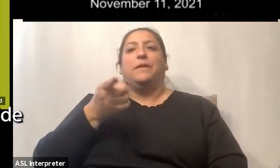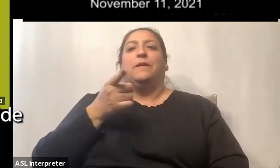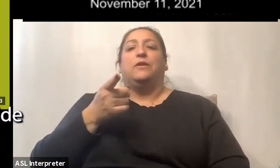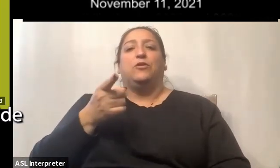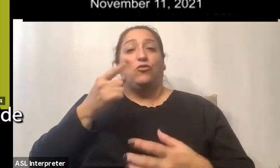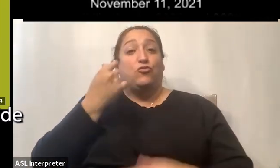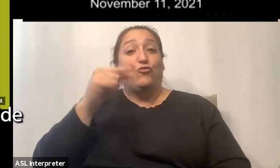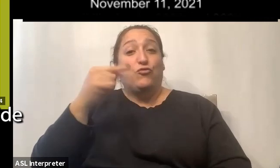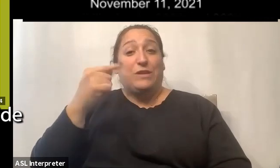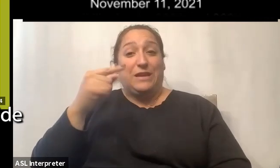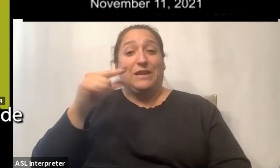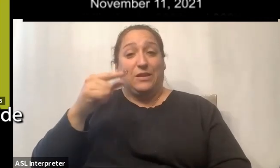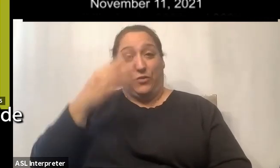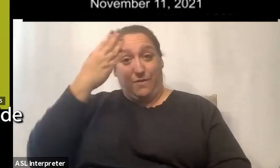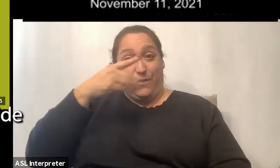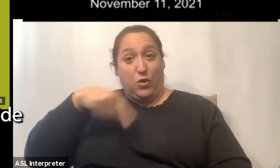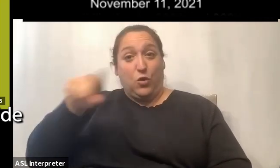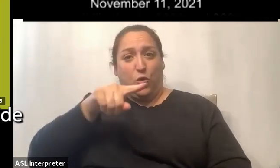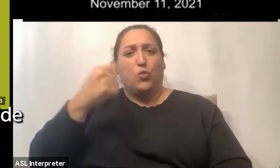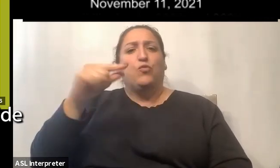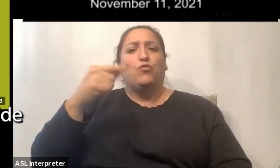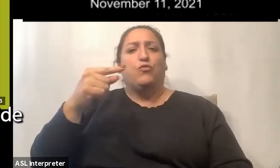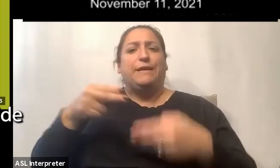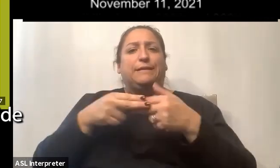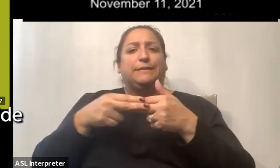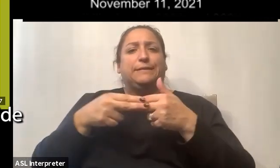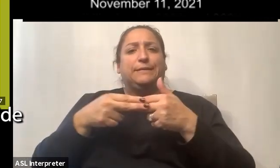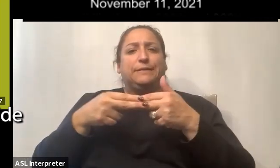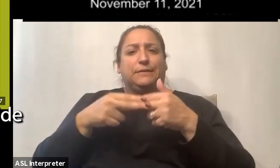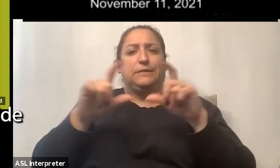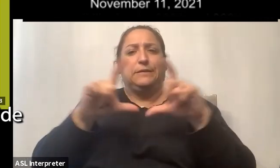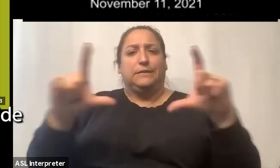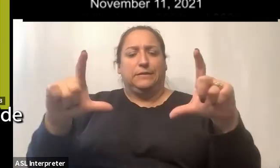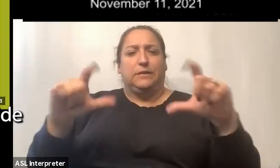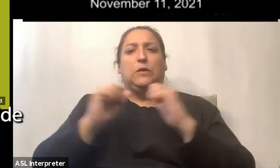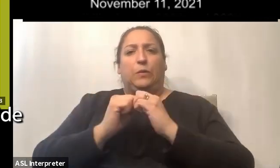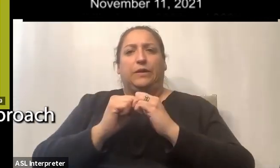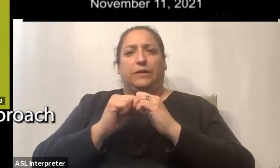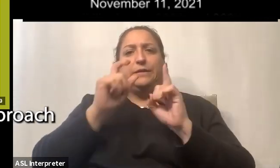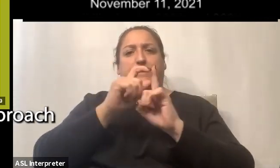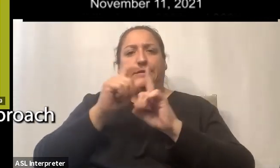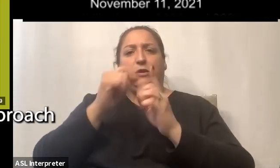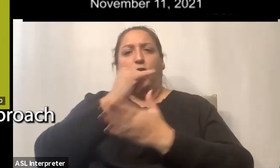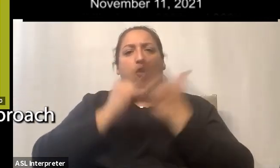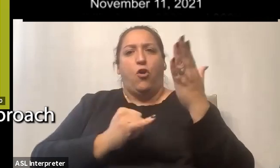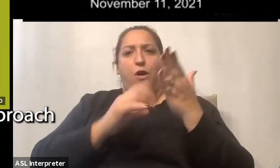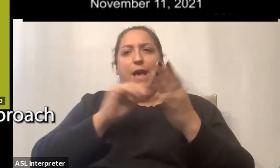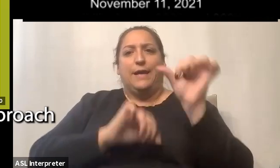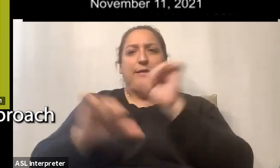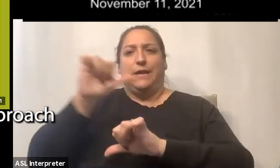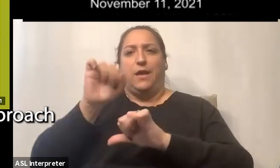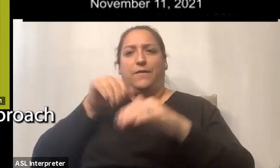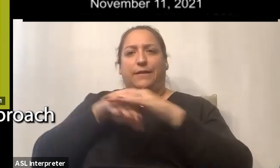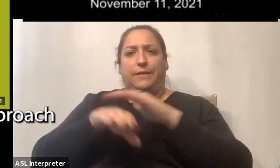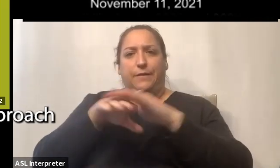green, in front of you is a green slide with the text, Art and Science of Accessibility, a